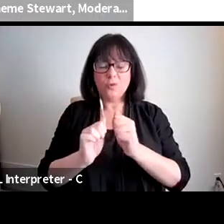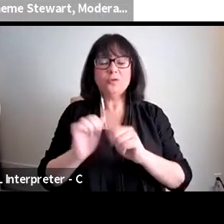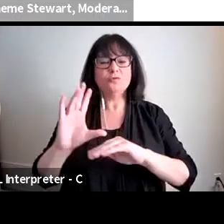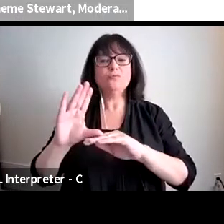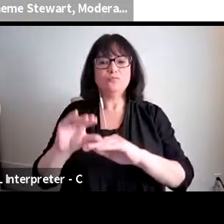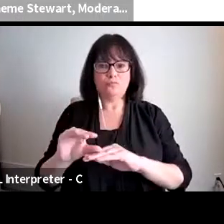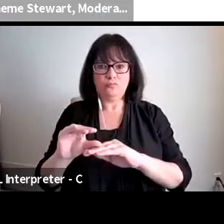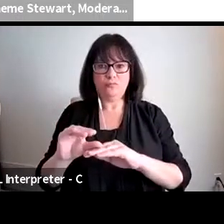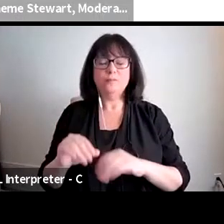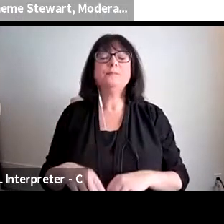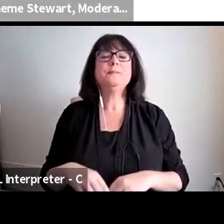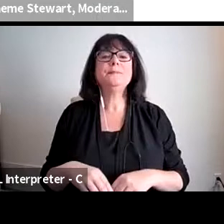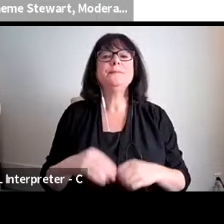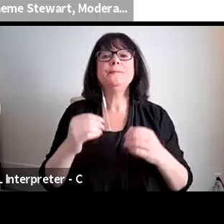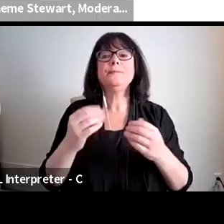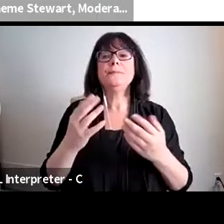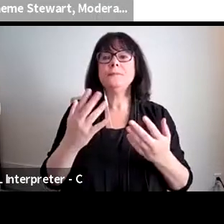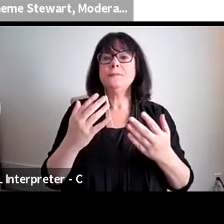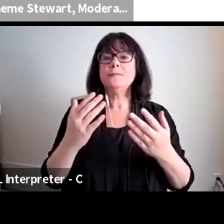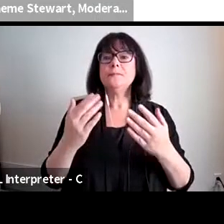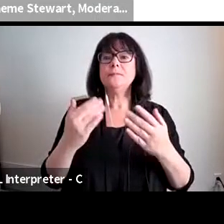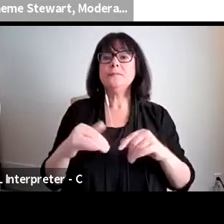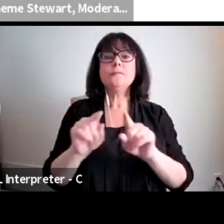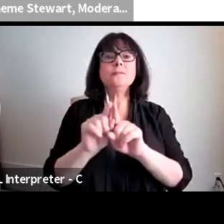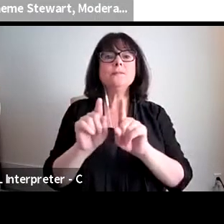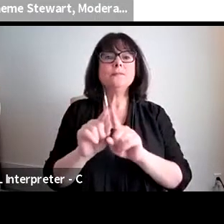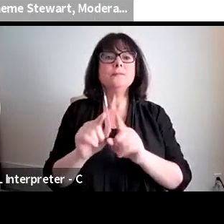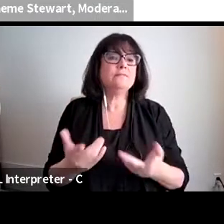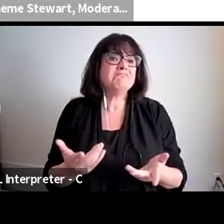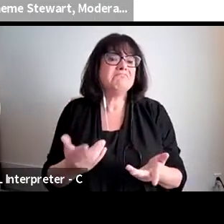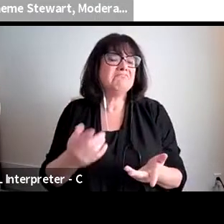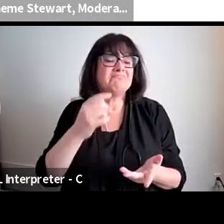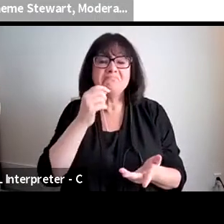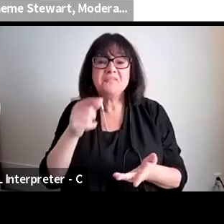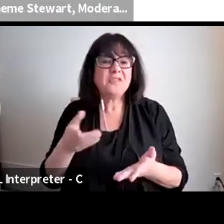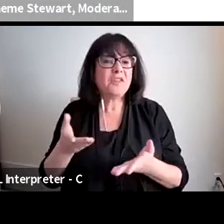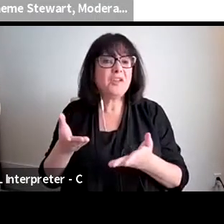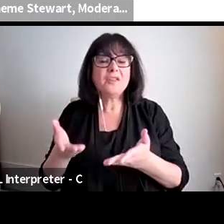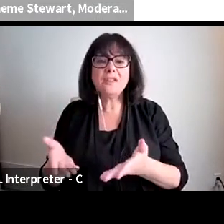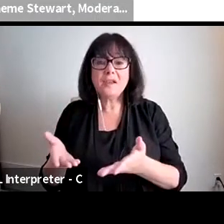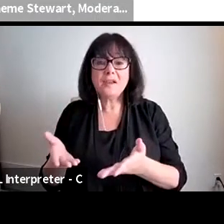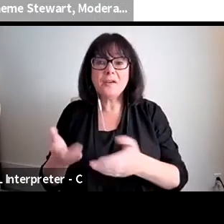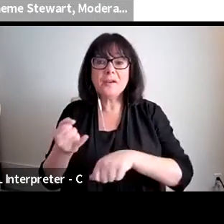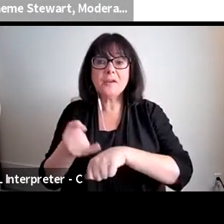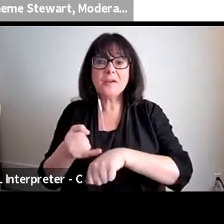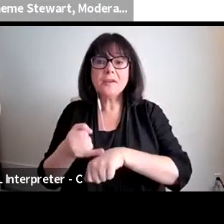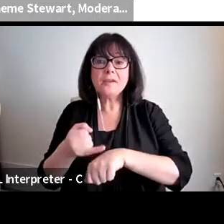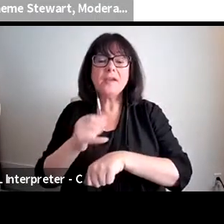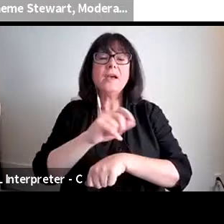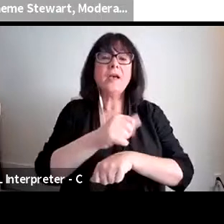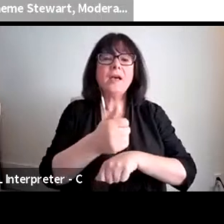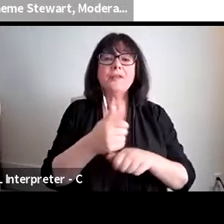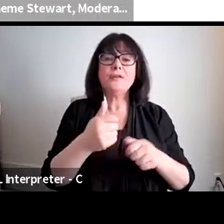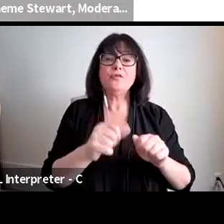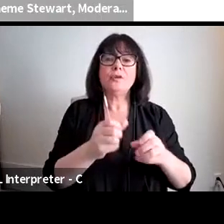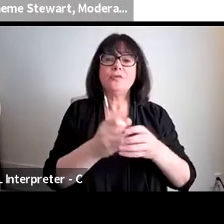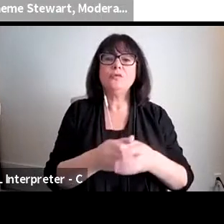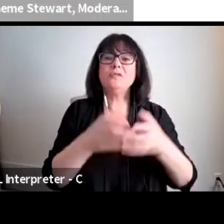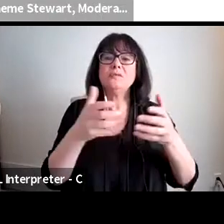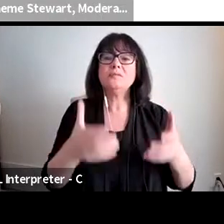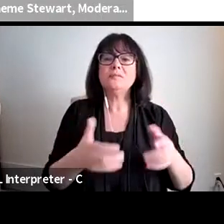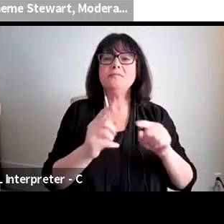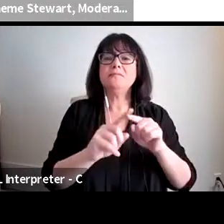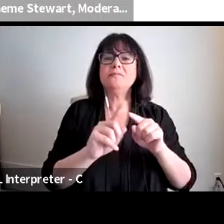are not fully on campus, to expand some of the physical opportunities and